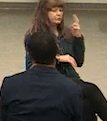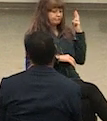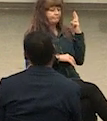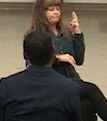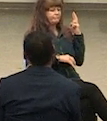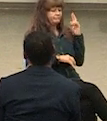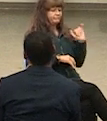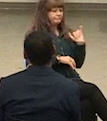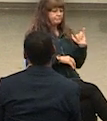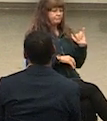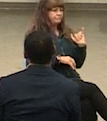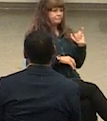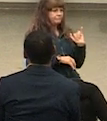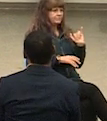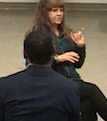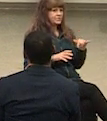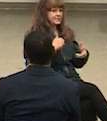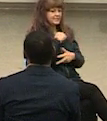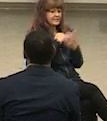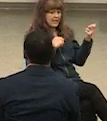occupy land